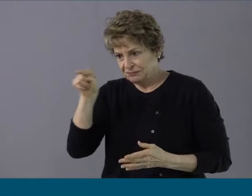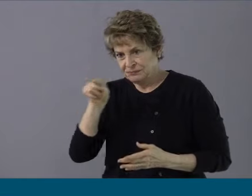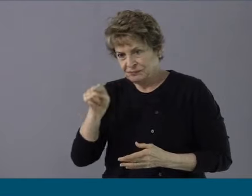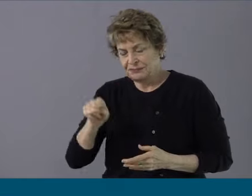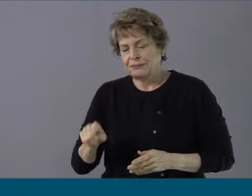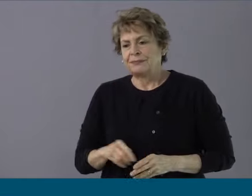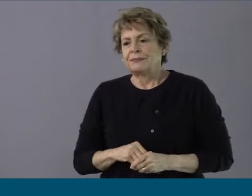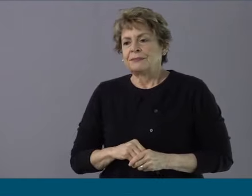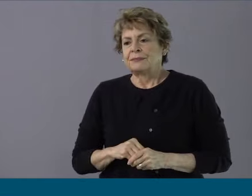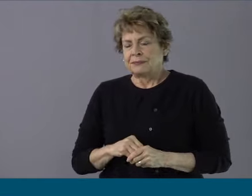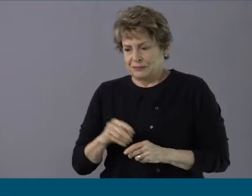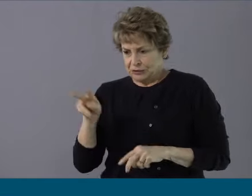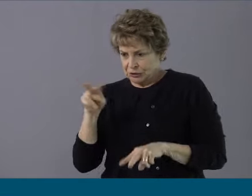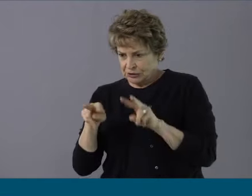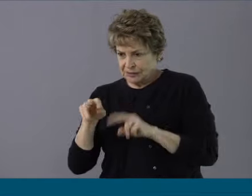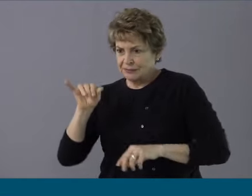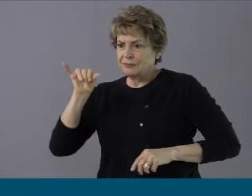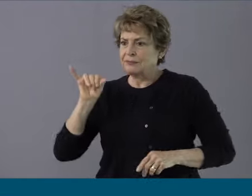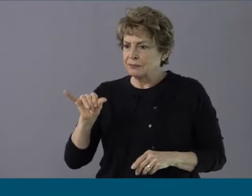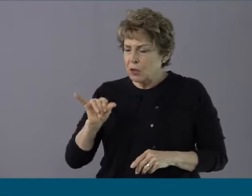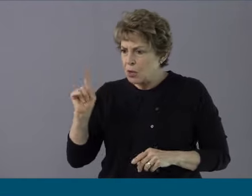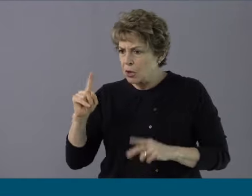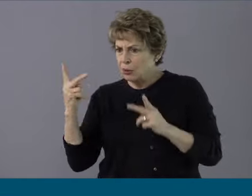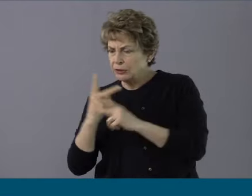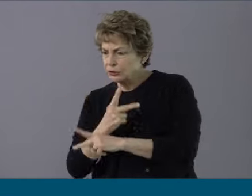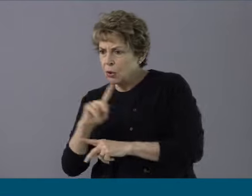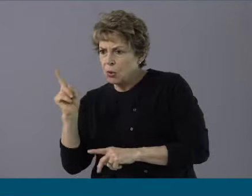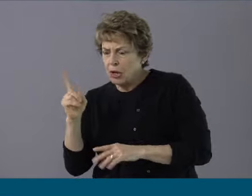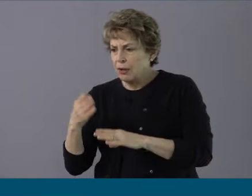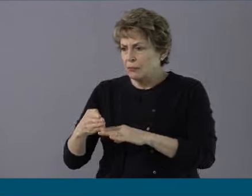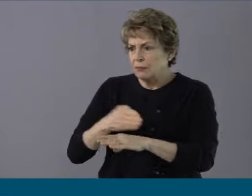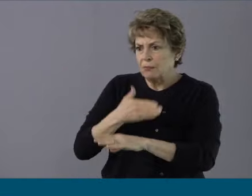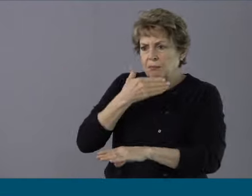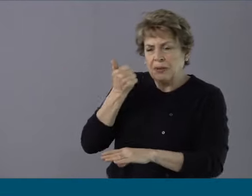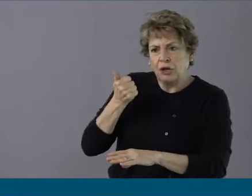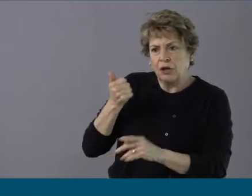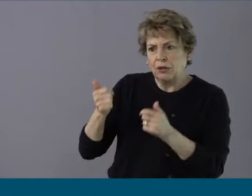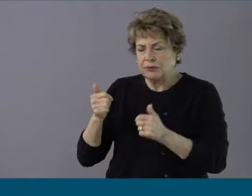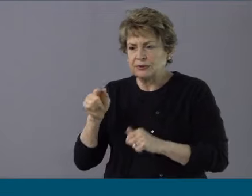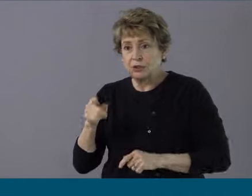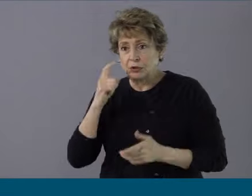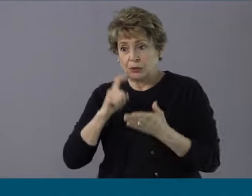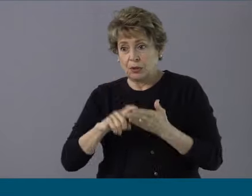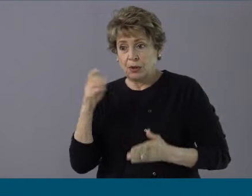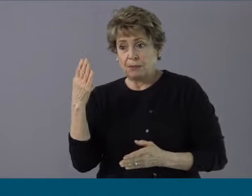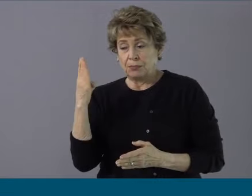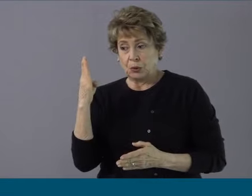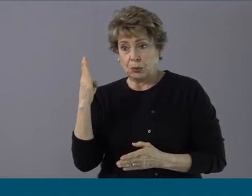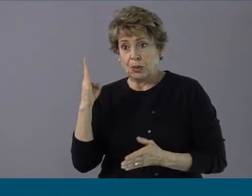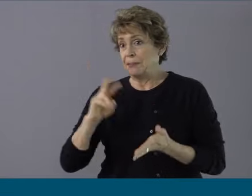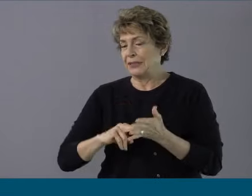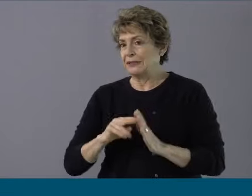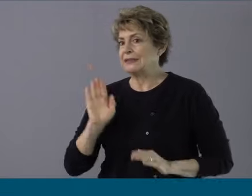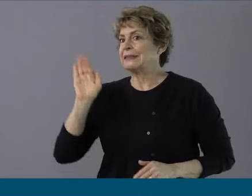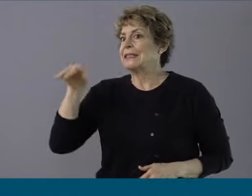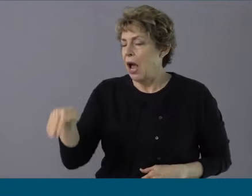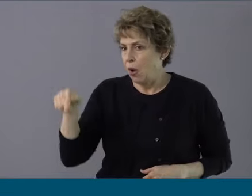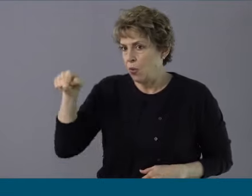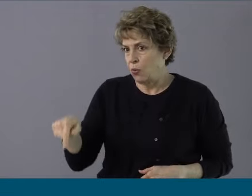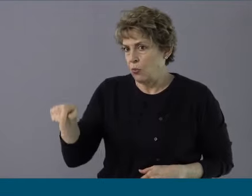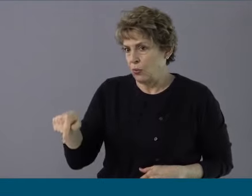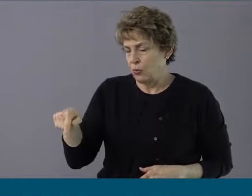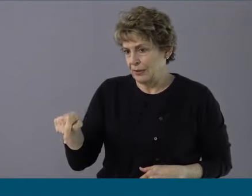spots. The blue part of the map is in decline. The red and darker colors are